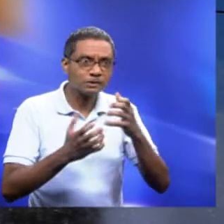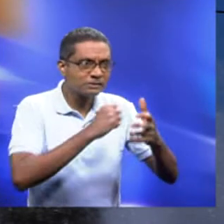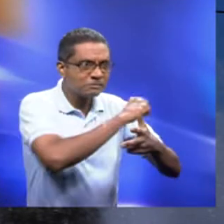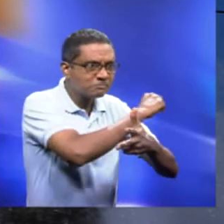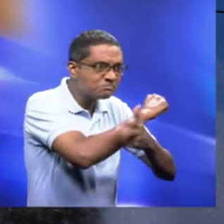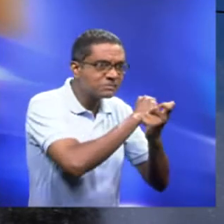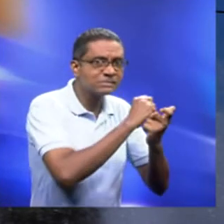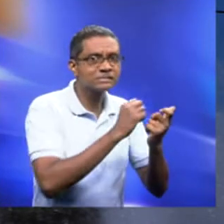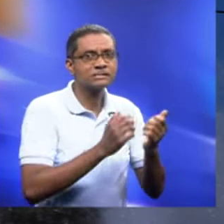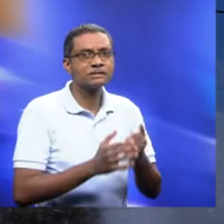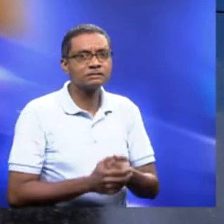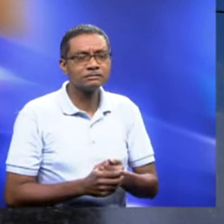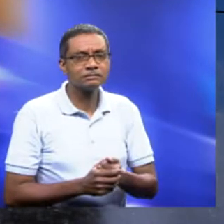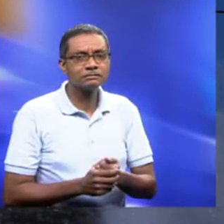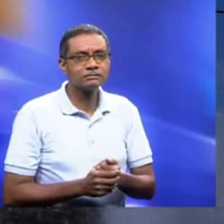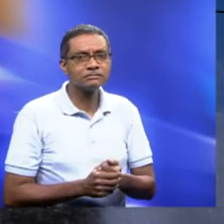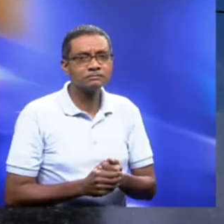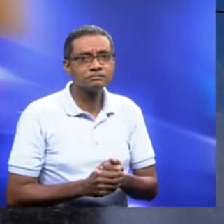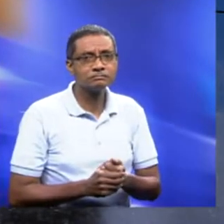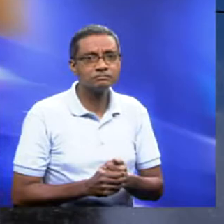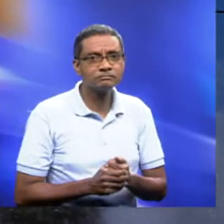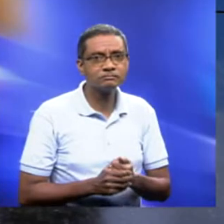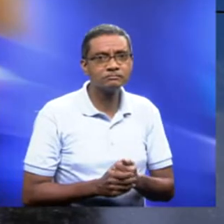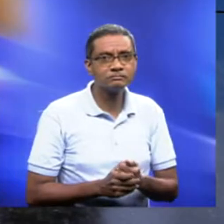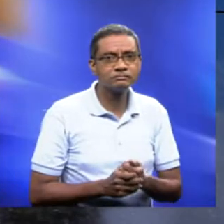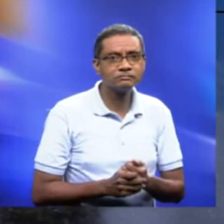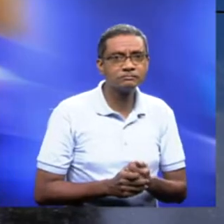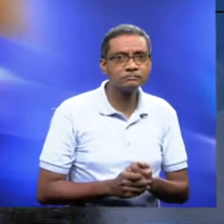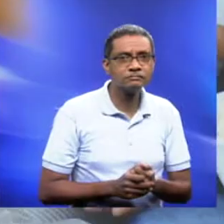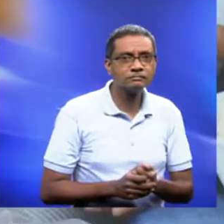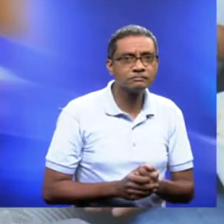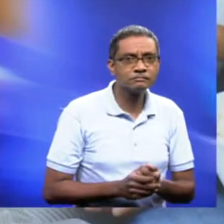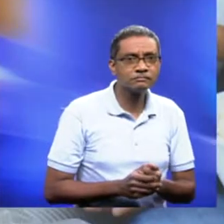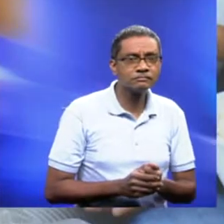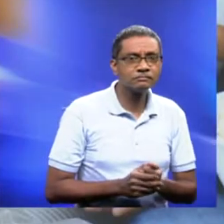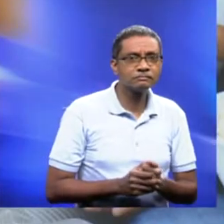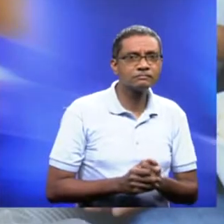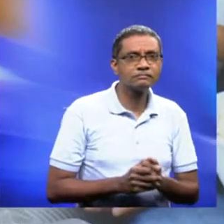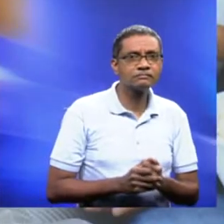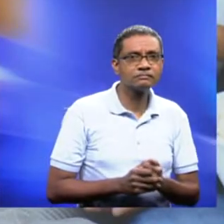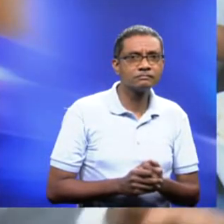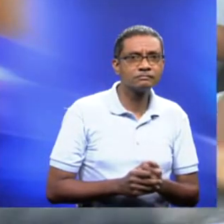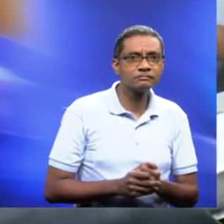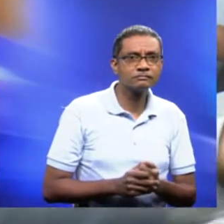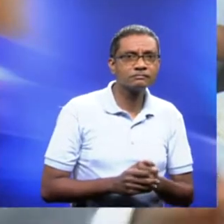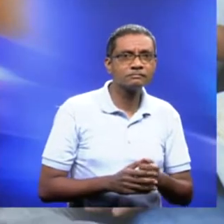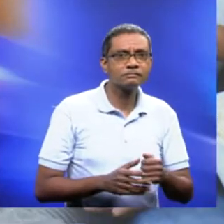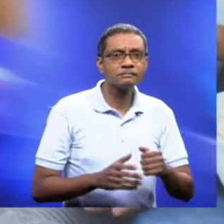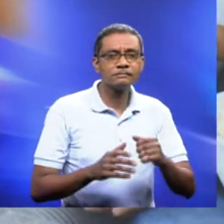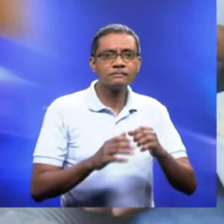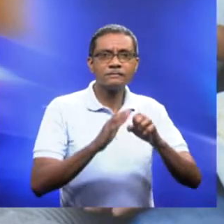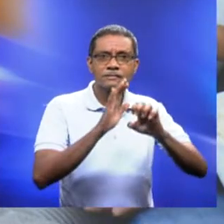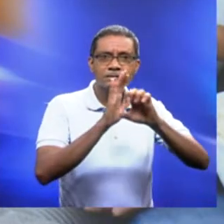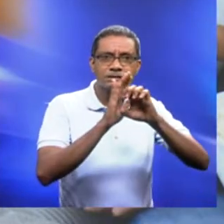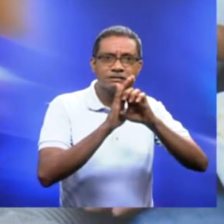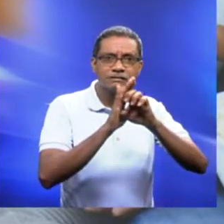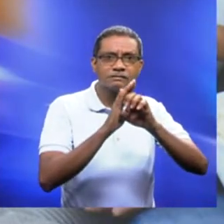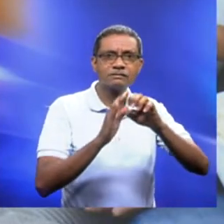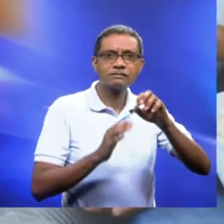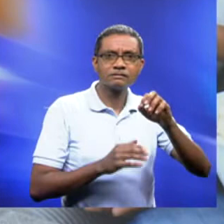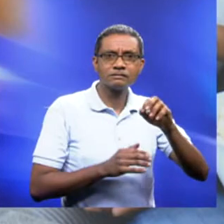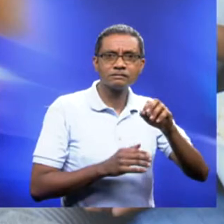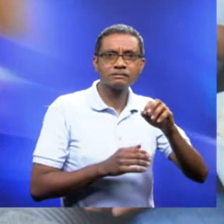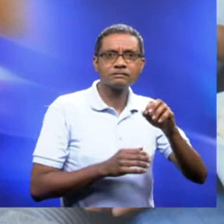product. But in like the ransomware and so on, with a ransomware after phishing, as Daniel mentioned, there